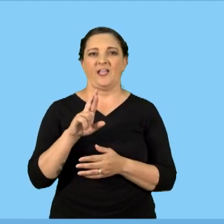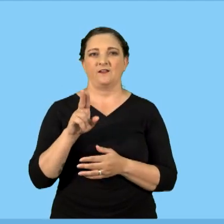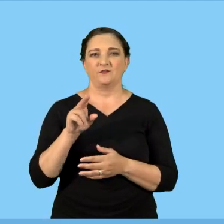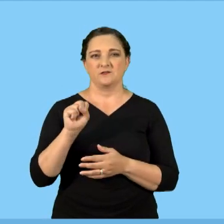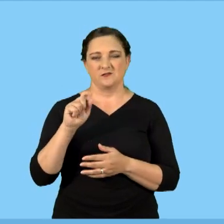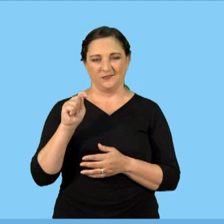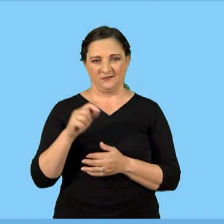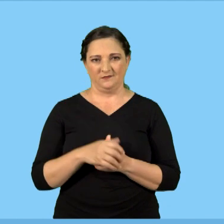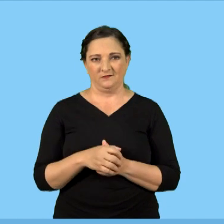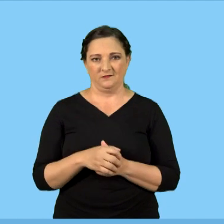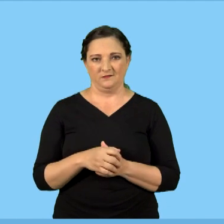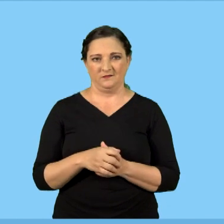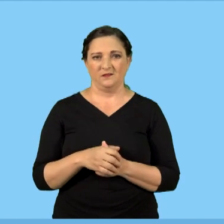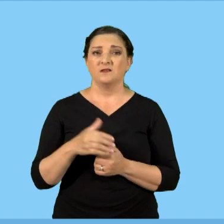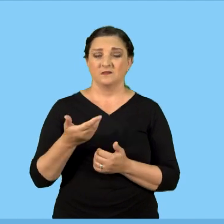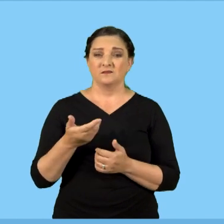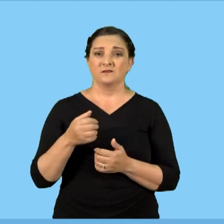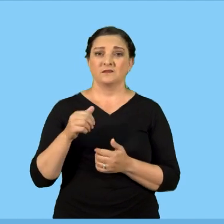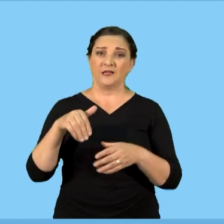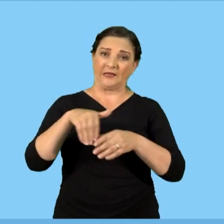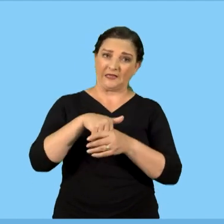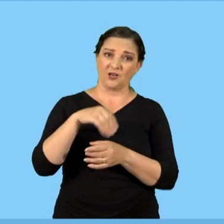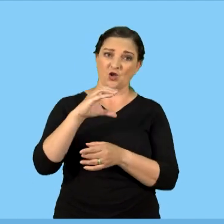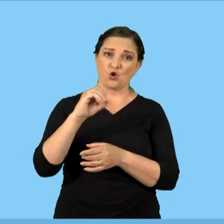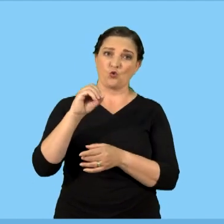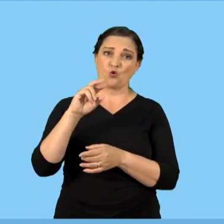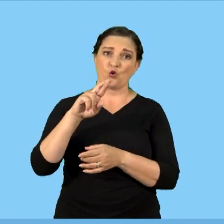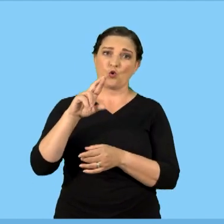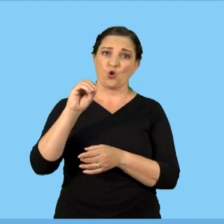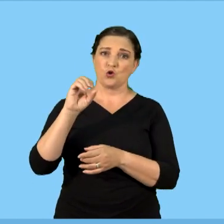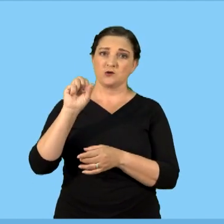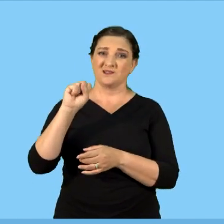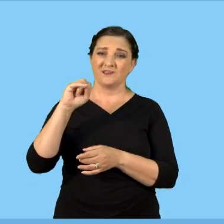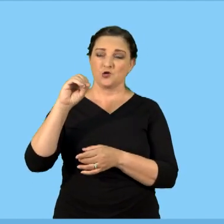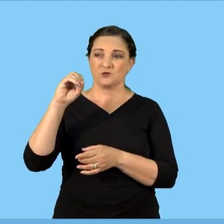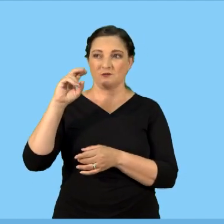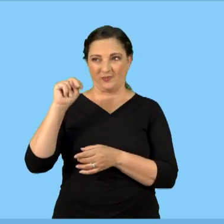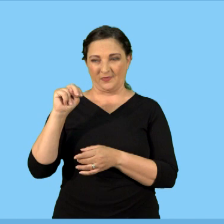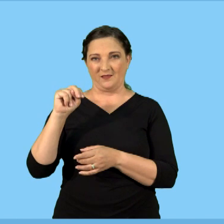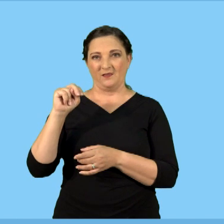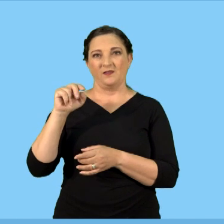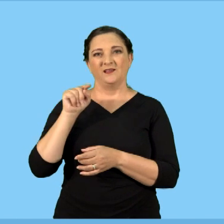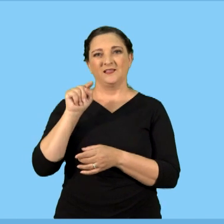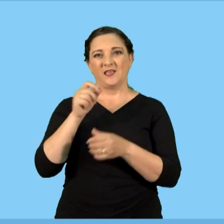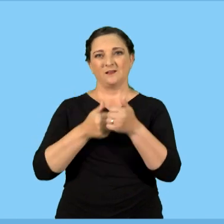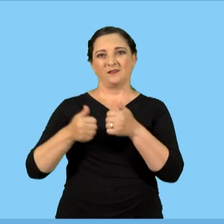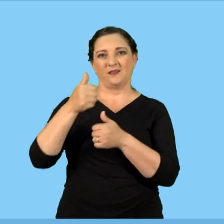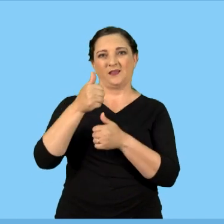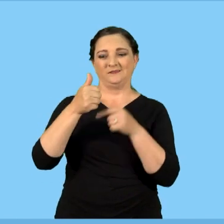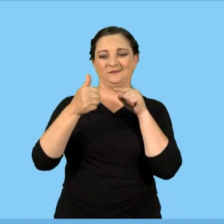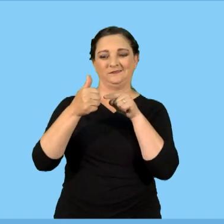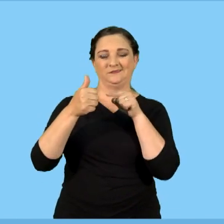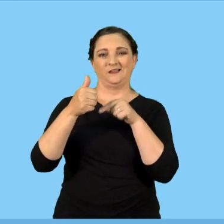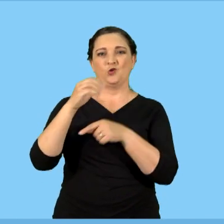E. Then rusting is a form of corrosion. What is corrosion? So we need to know what corrosion is, and we are told